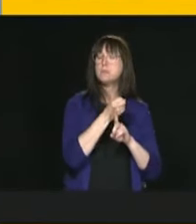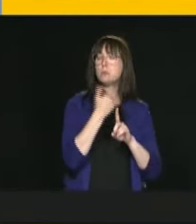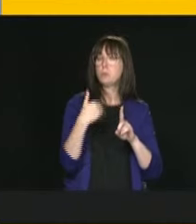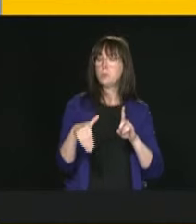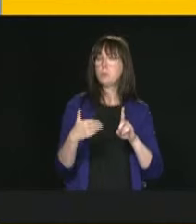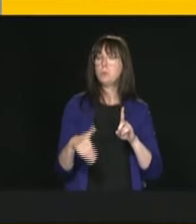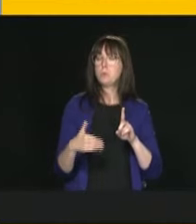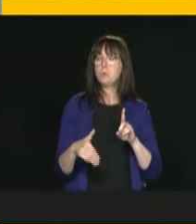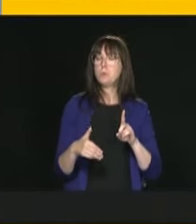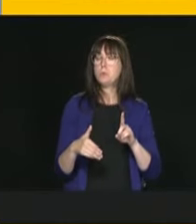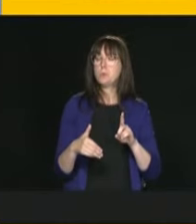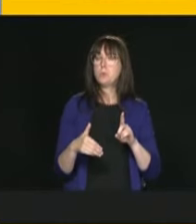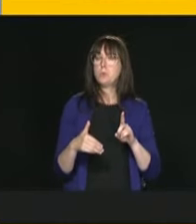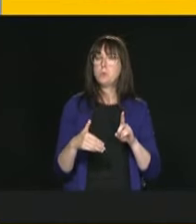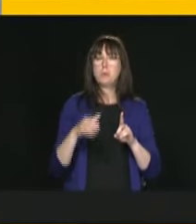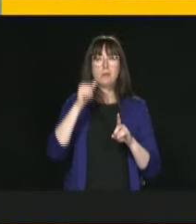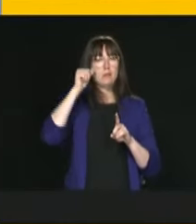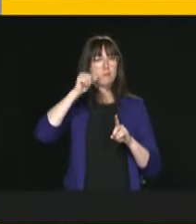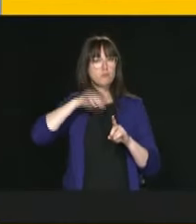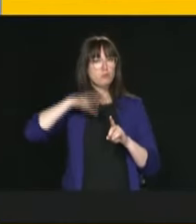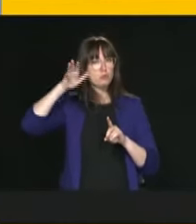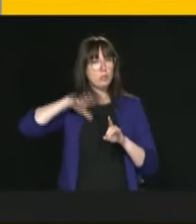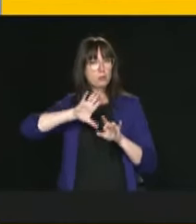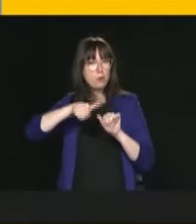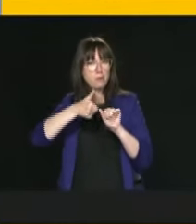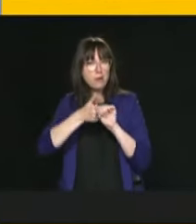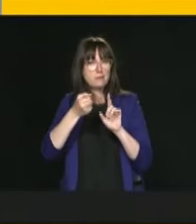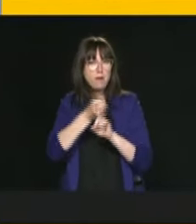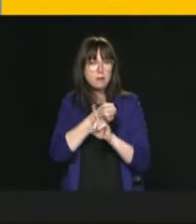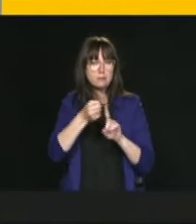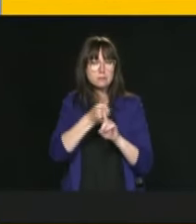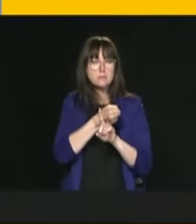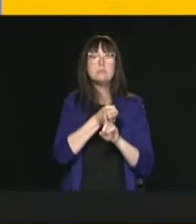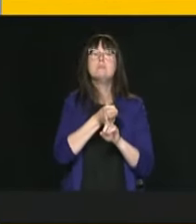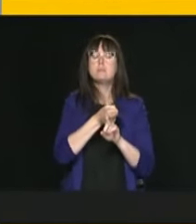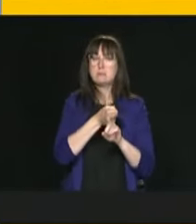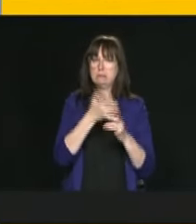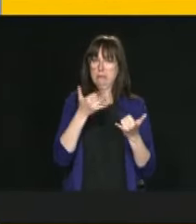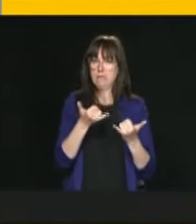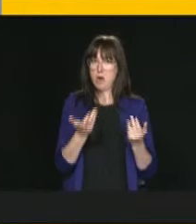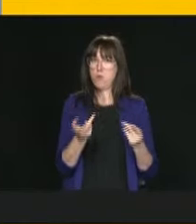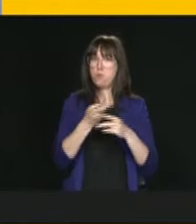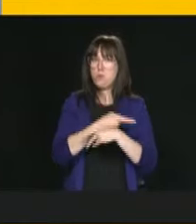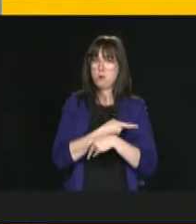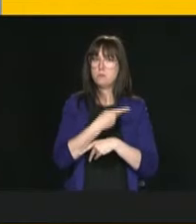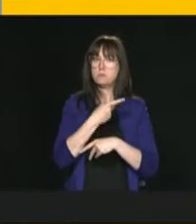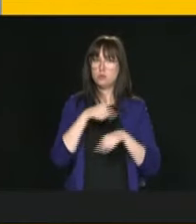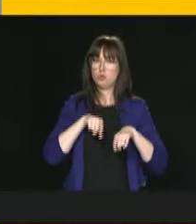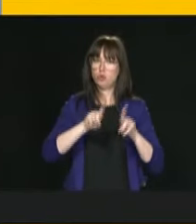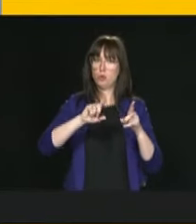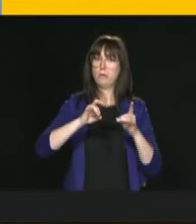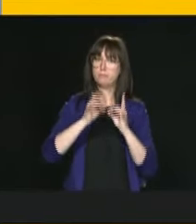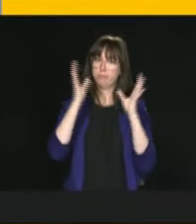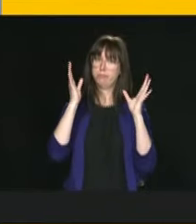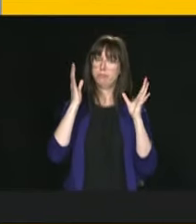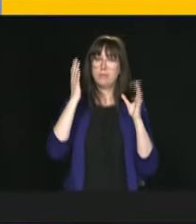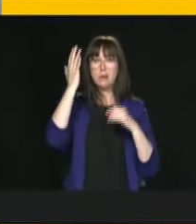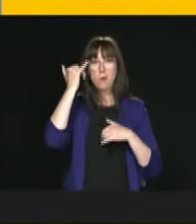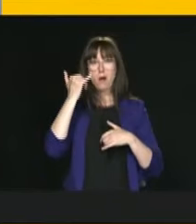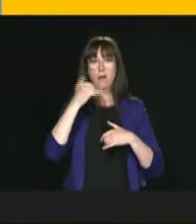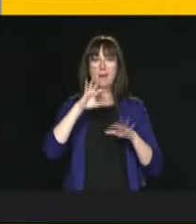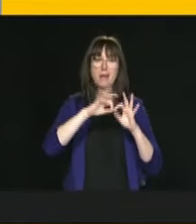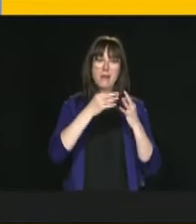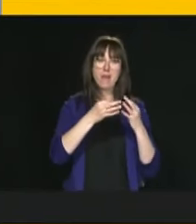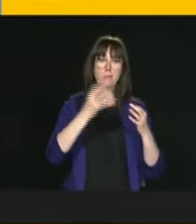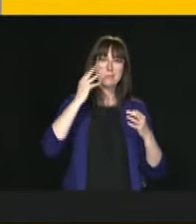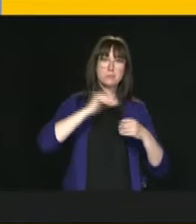and gender-based violence are unfortunately more prevalent during this crisis because of the stress and